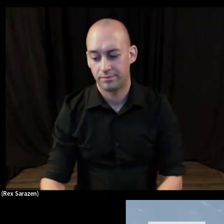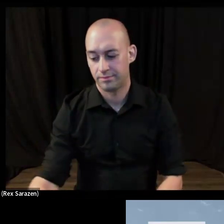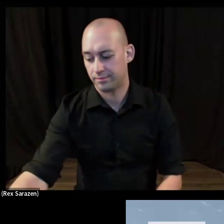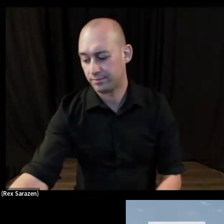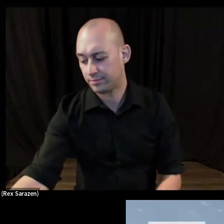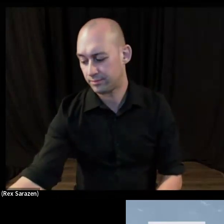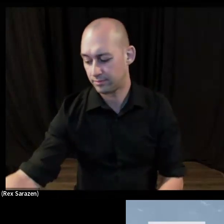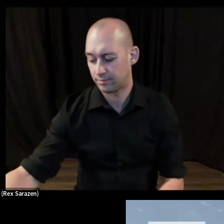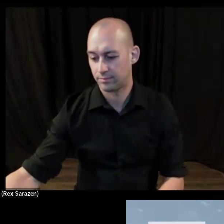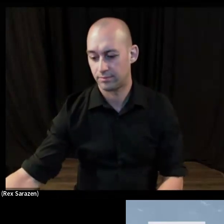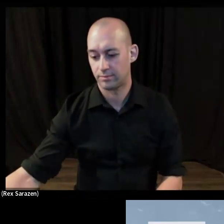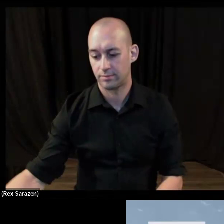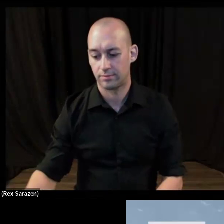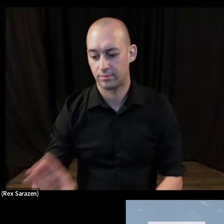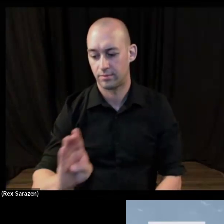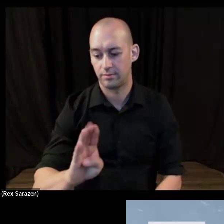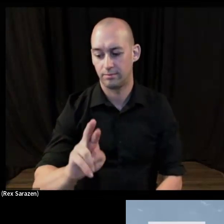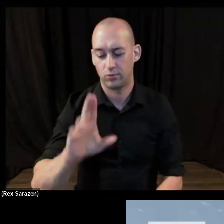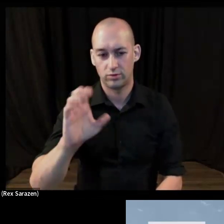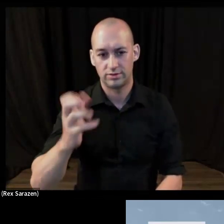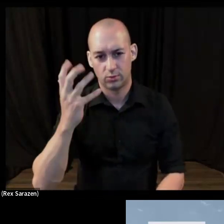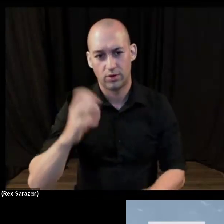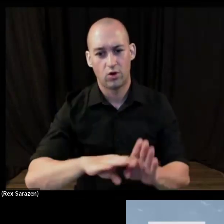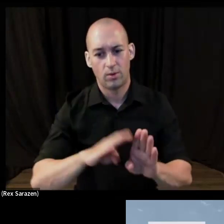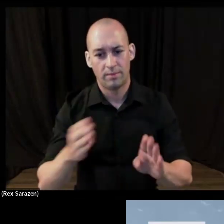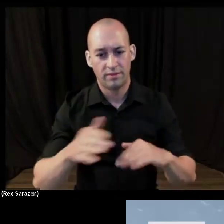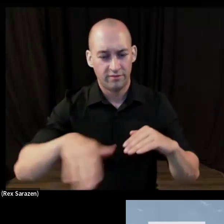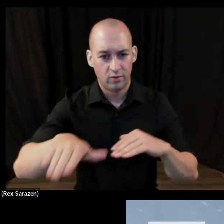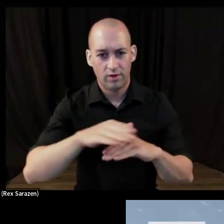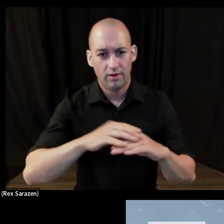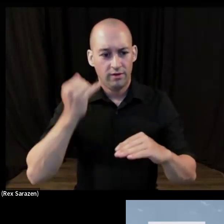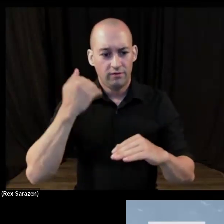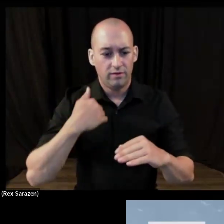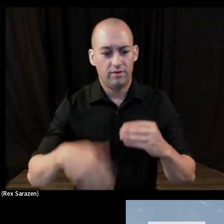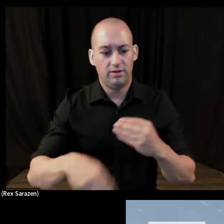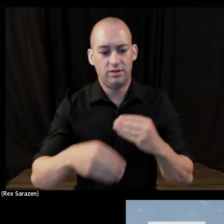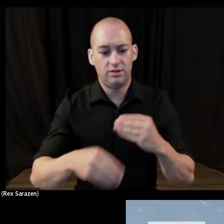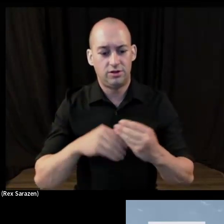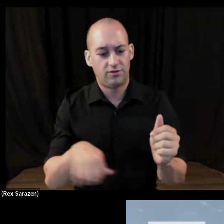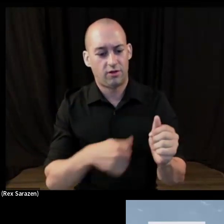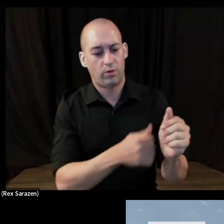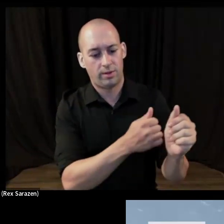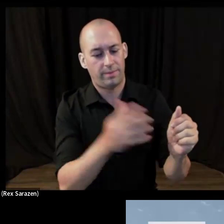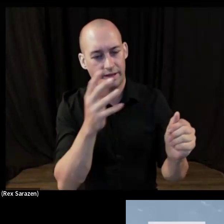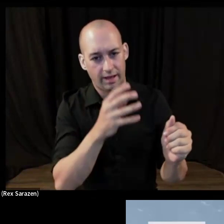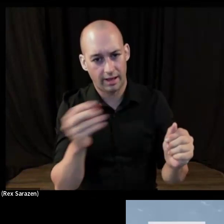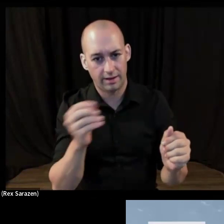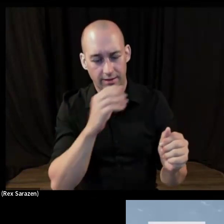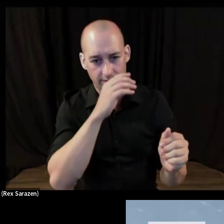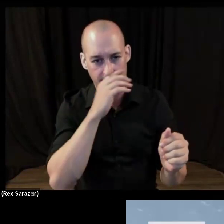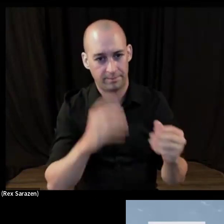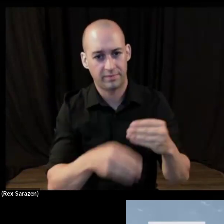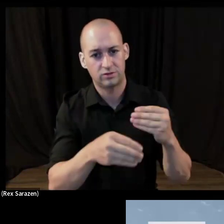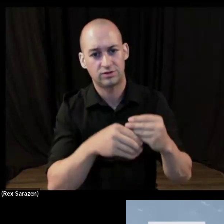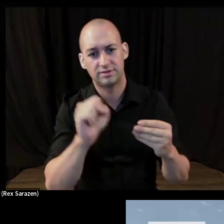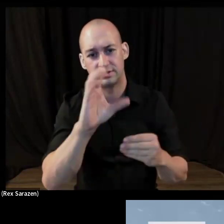Bruce, I do want to open the floor if you have any additional follow-up. And then additionally, Scott, we did receive